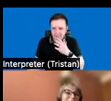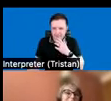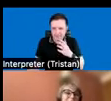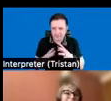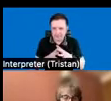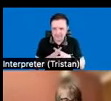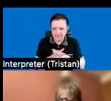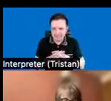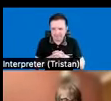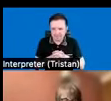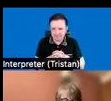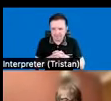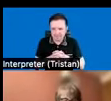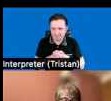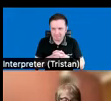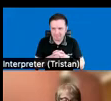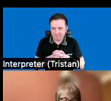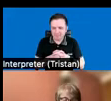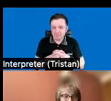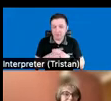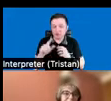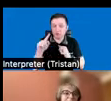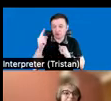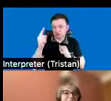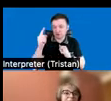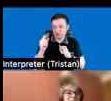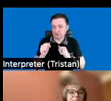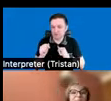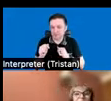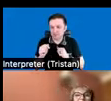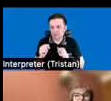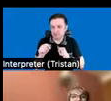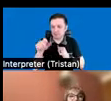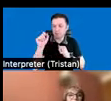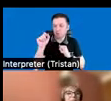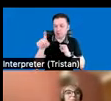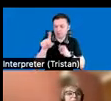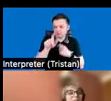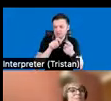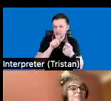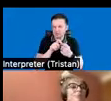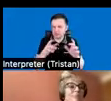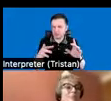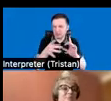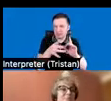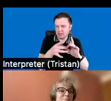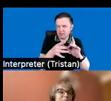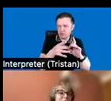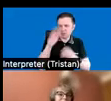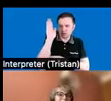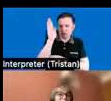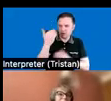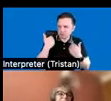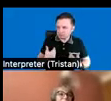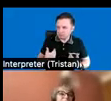Thank you. All right, so first of all, I've got a question that asks specifically about the talk that I gave that said, would